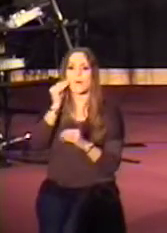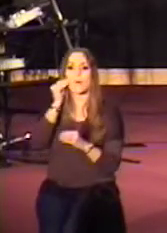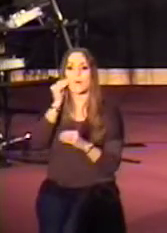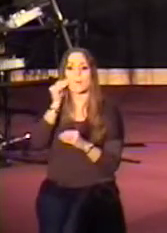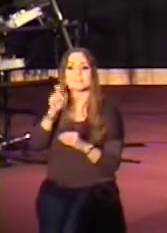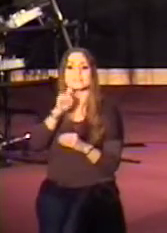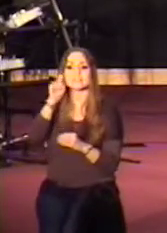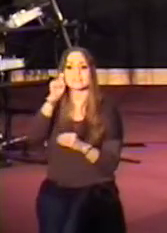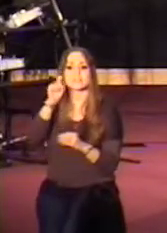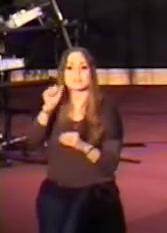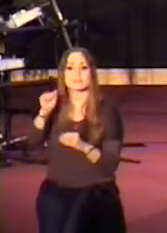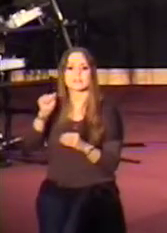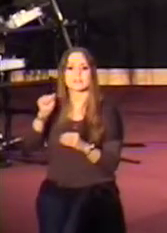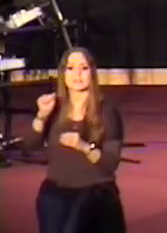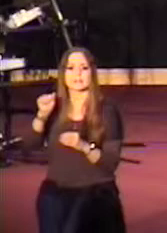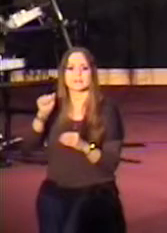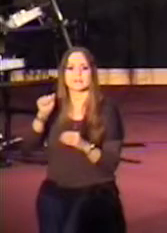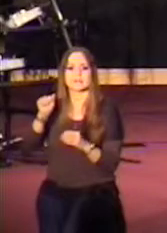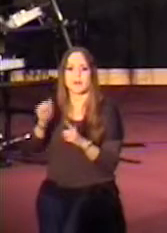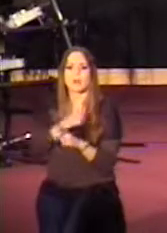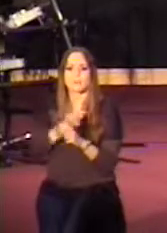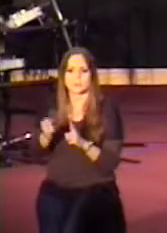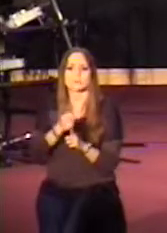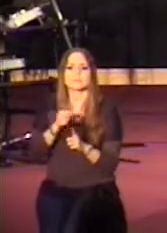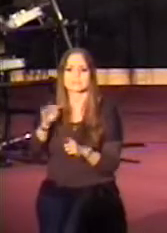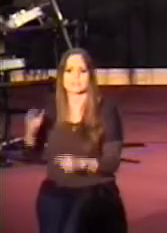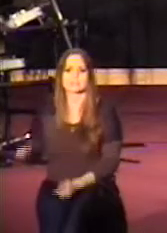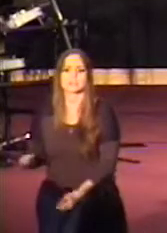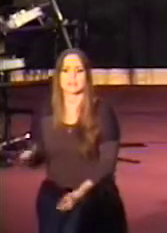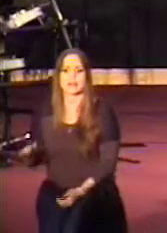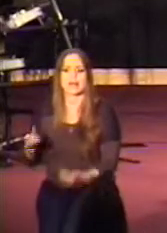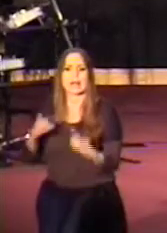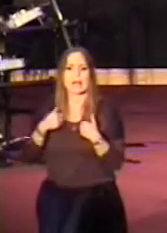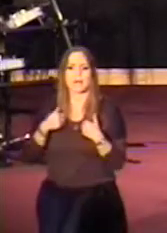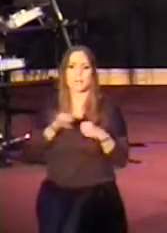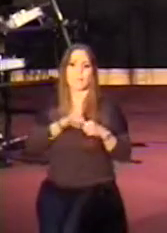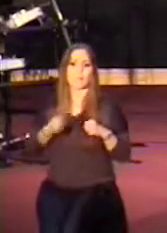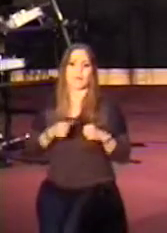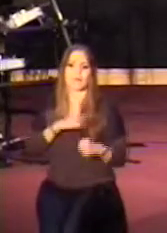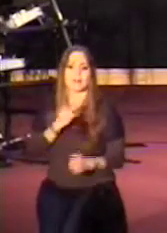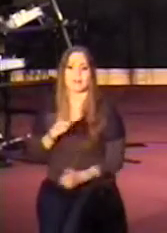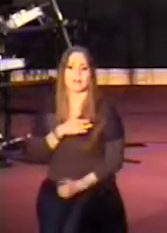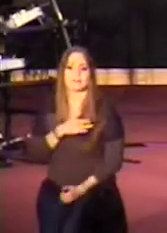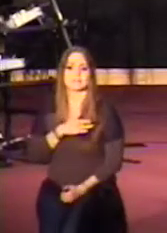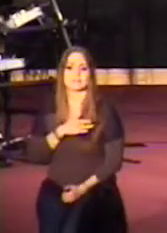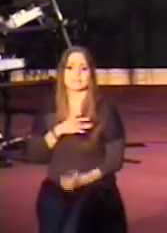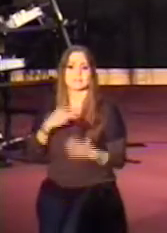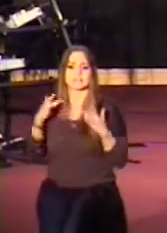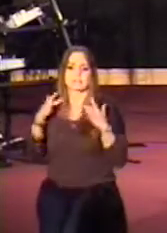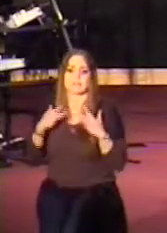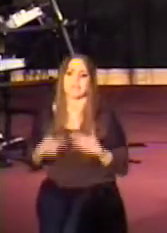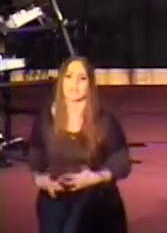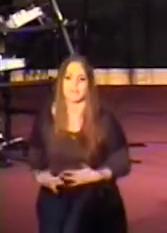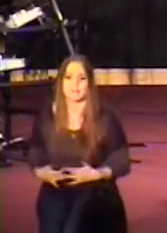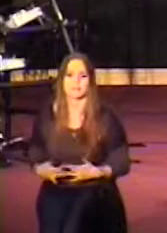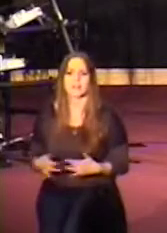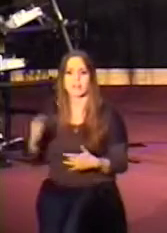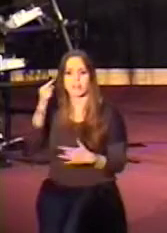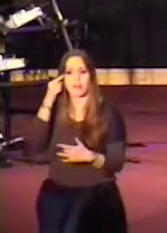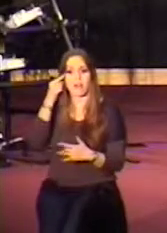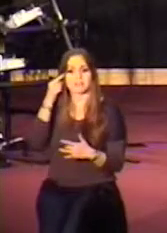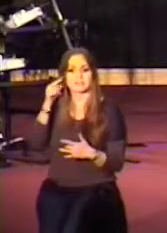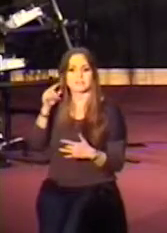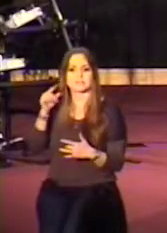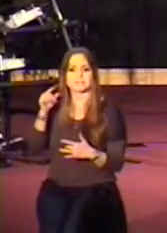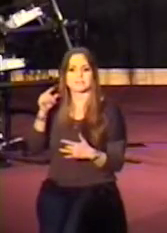child. I've had broken hearts, extreme sadness, thoughts of suicide. Teenage friends passed away in high